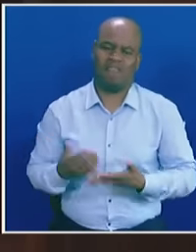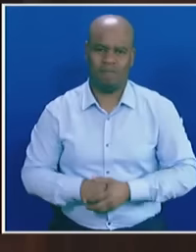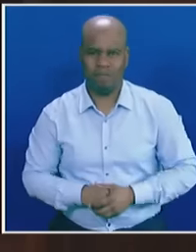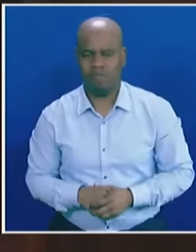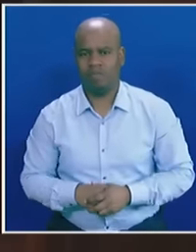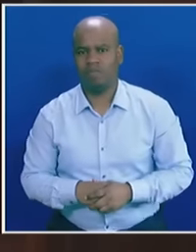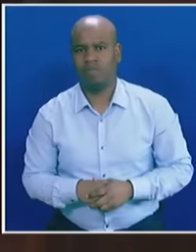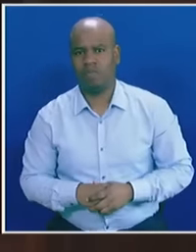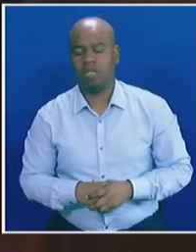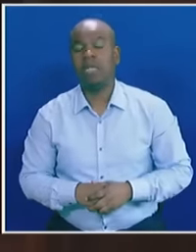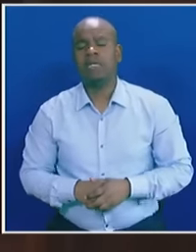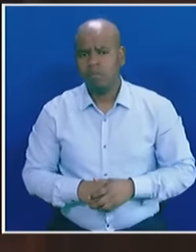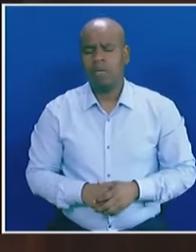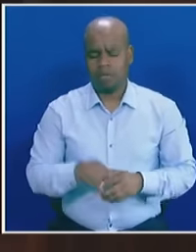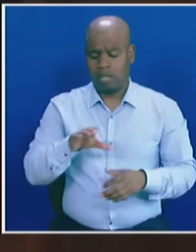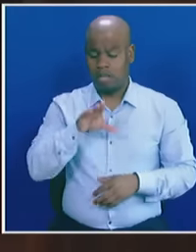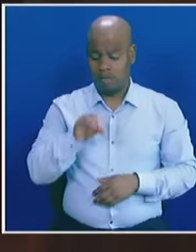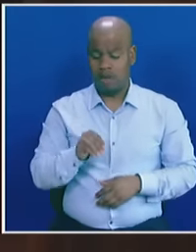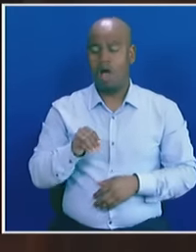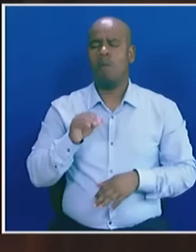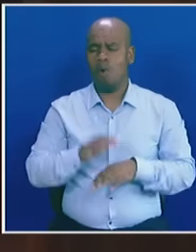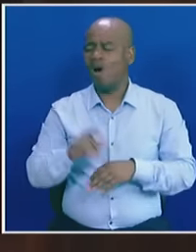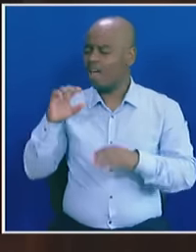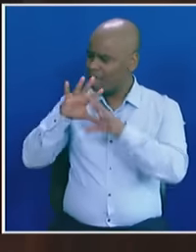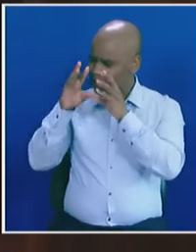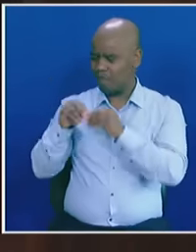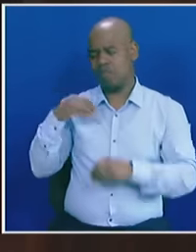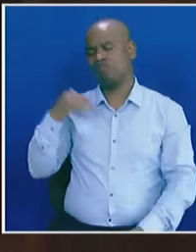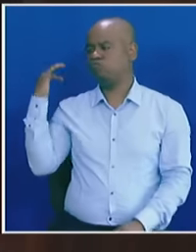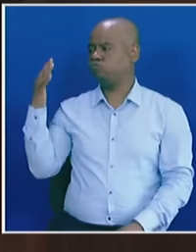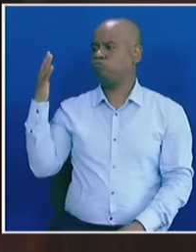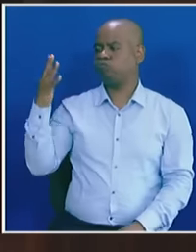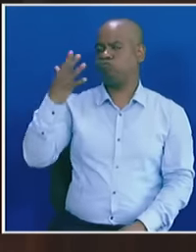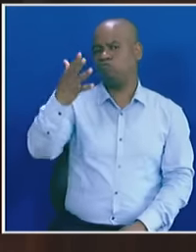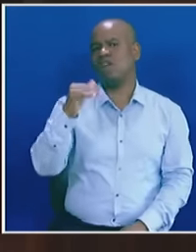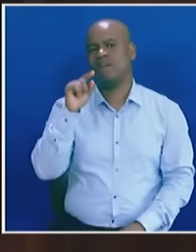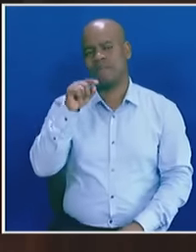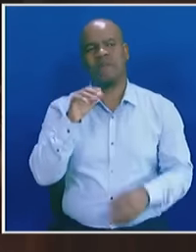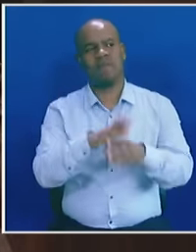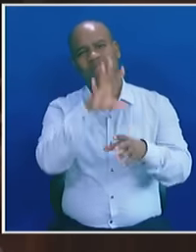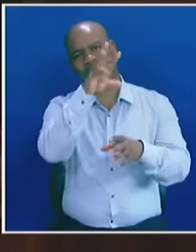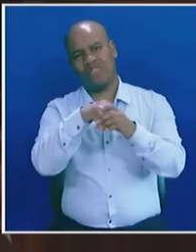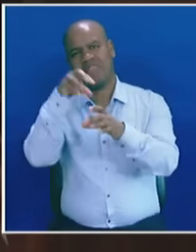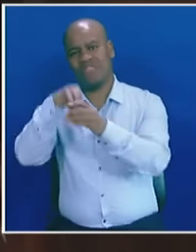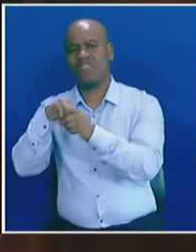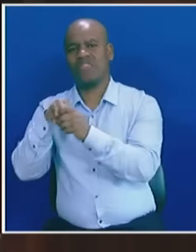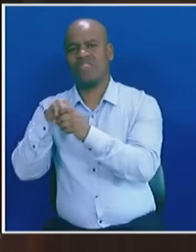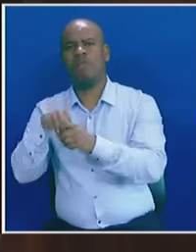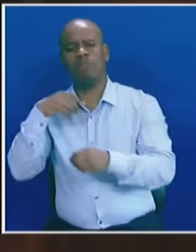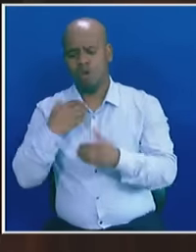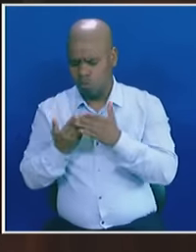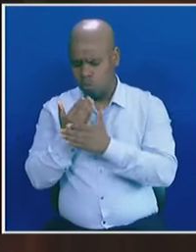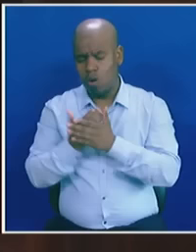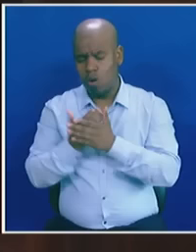South Africa fits into all the things I have said. We are not immune to terrorism, and neither are we cushioned against